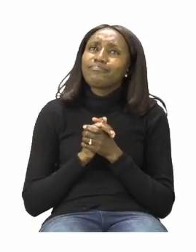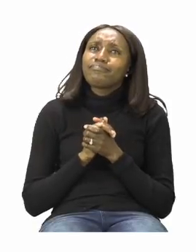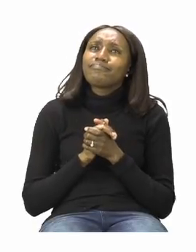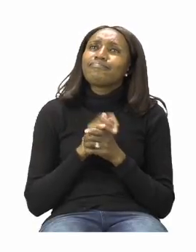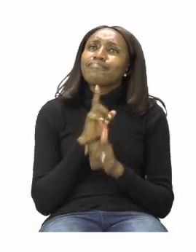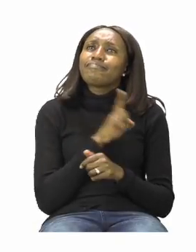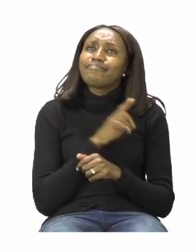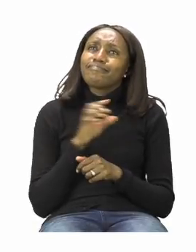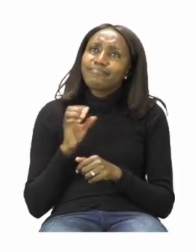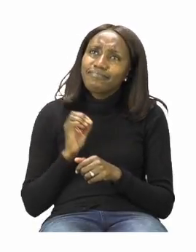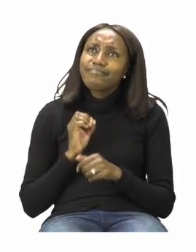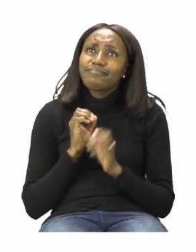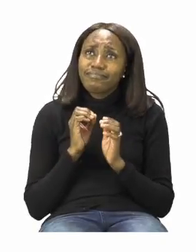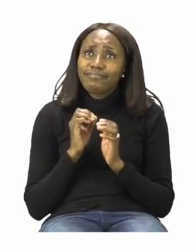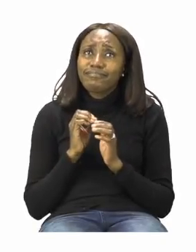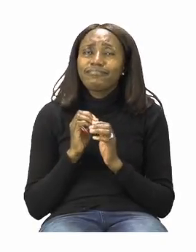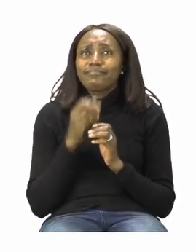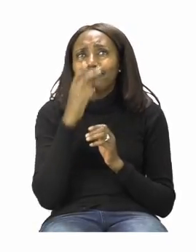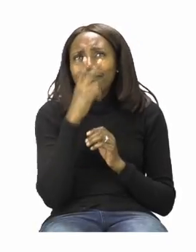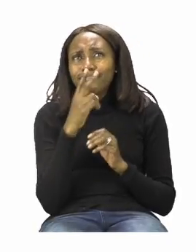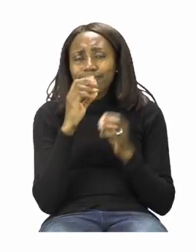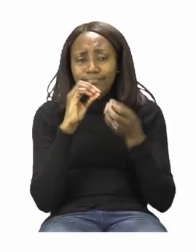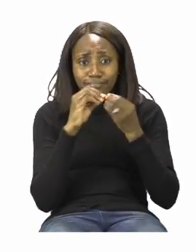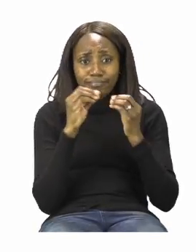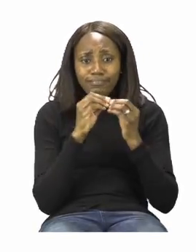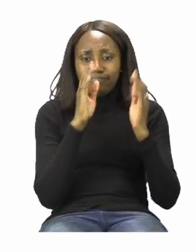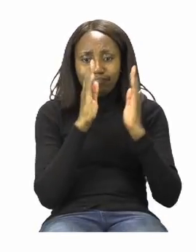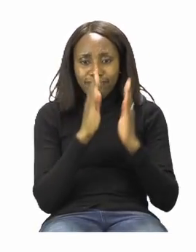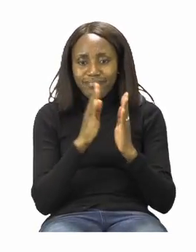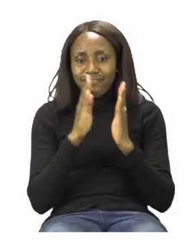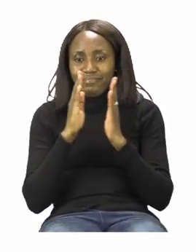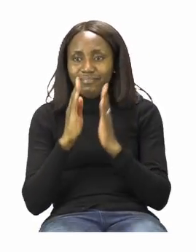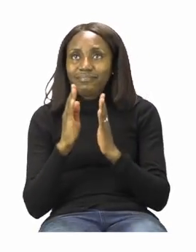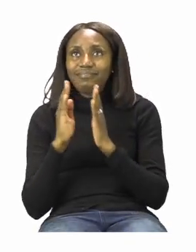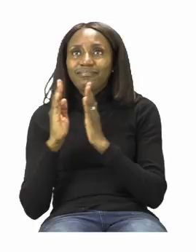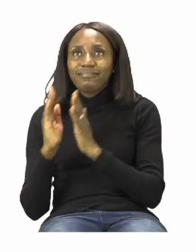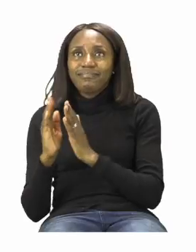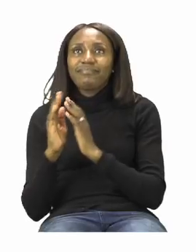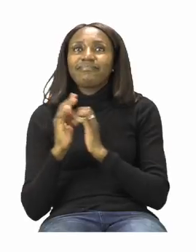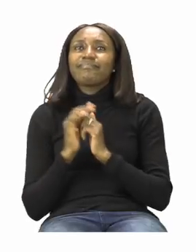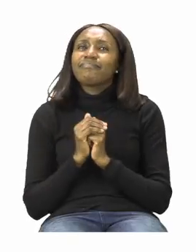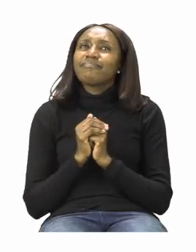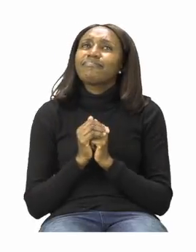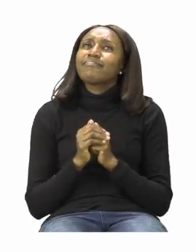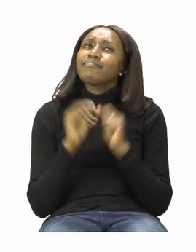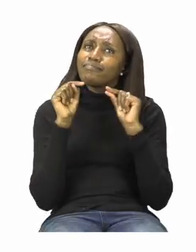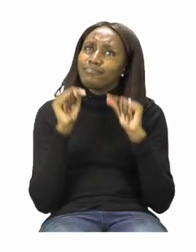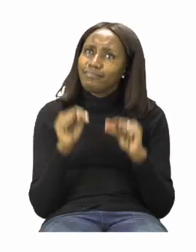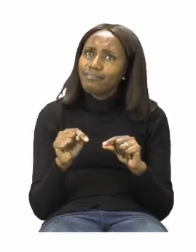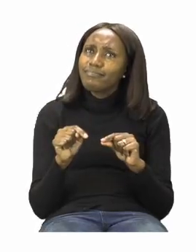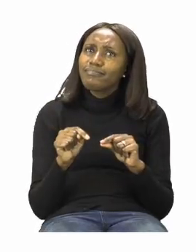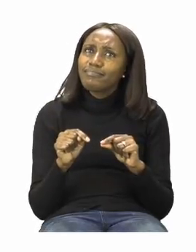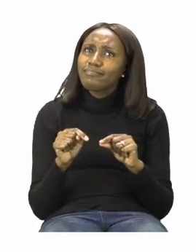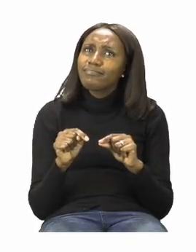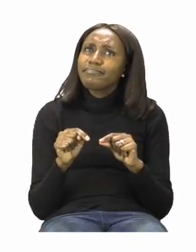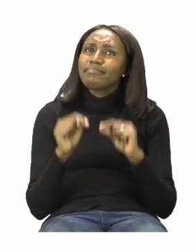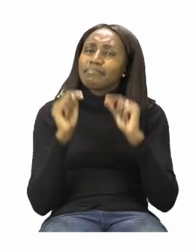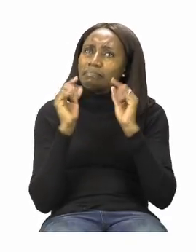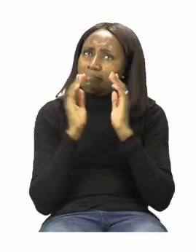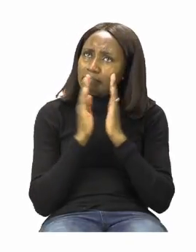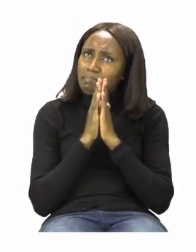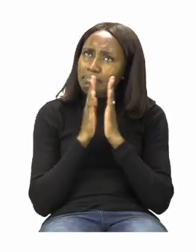we are going to be doing number patterns. Now, it's going to be our job, boys and girls, to make sure that